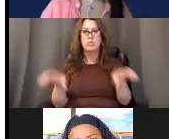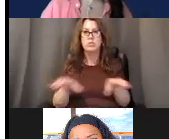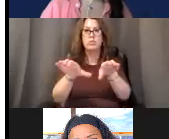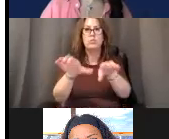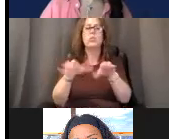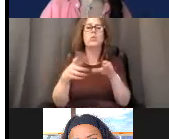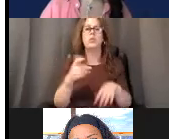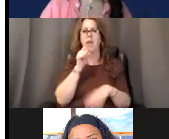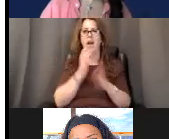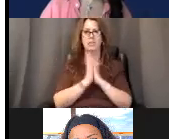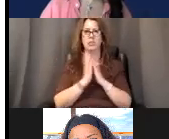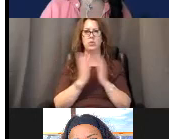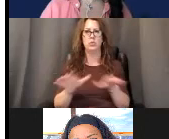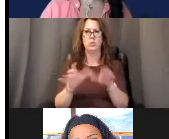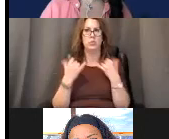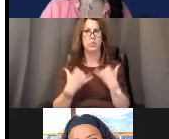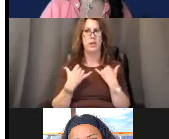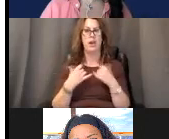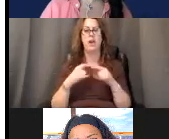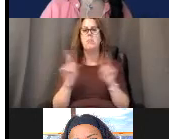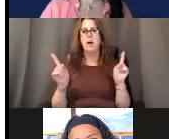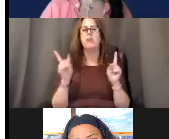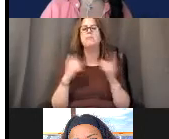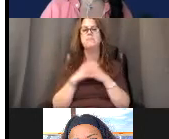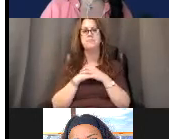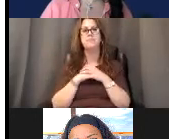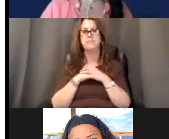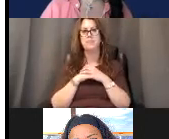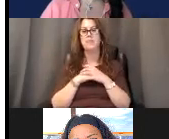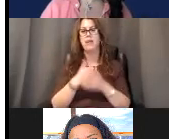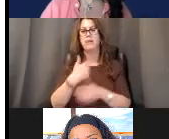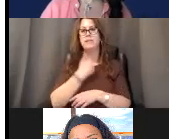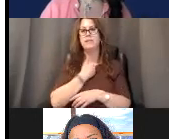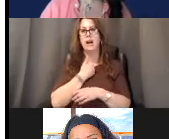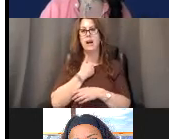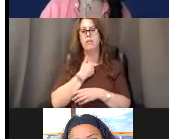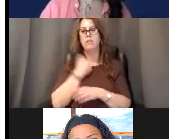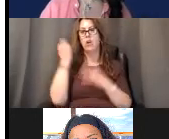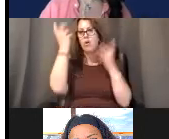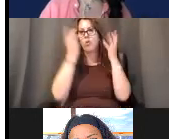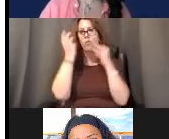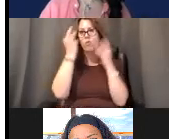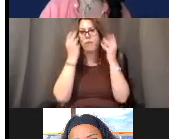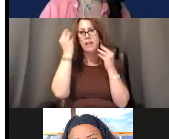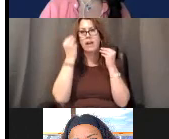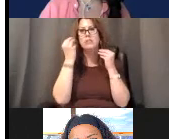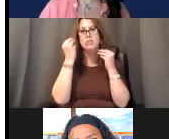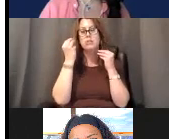it. But want to walk you through is a self-reflection tool, so stages of structural